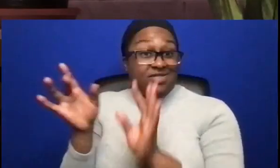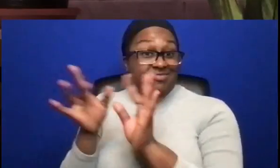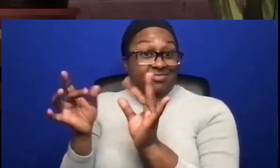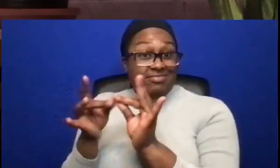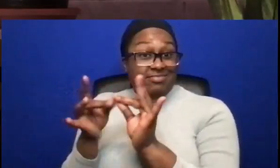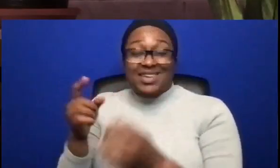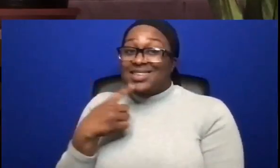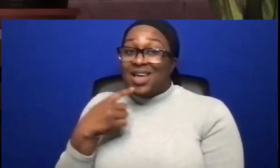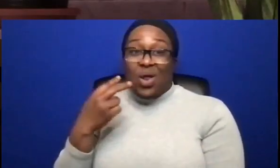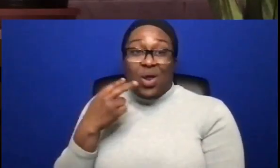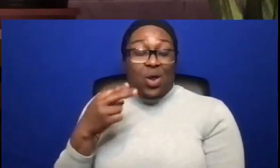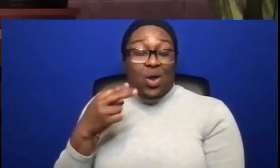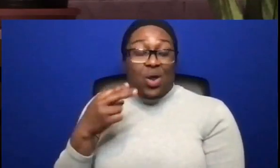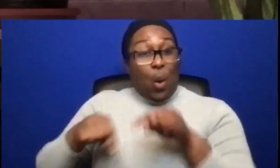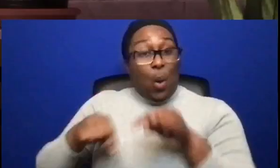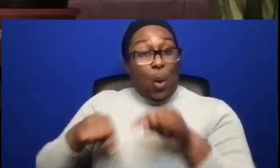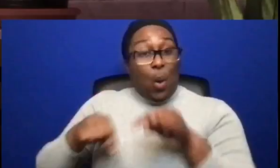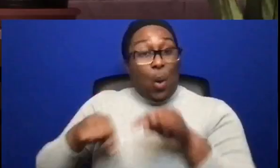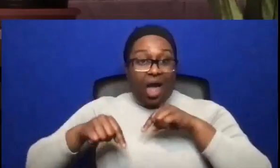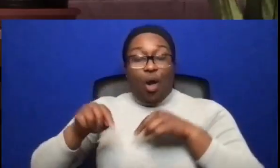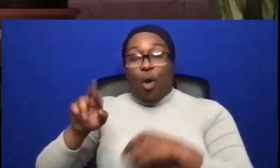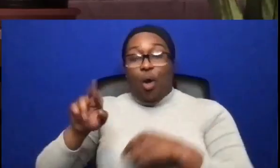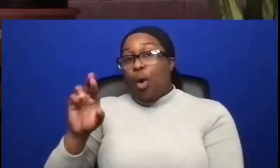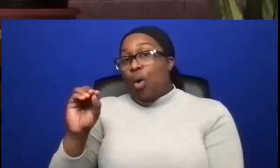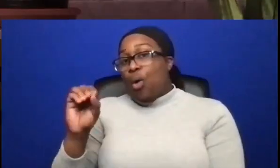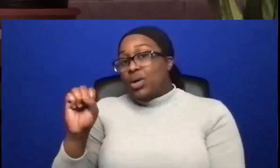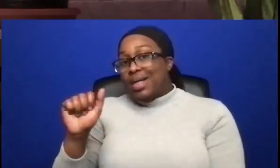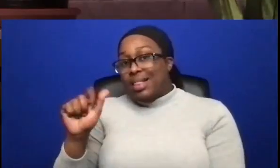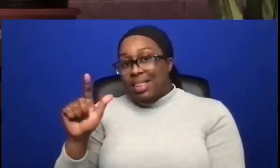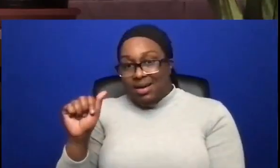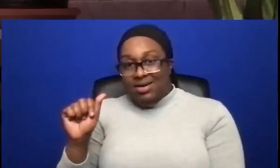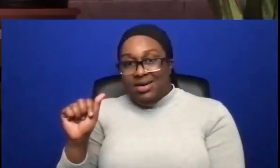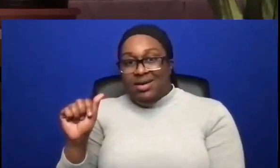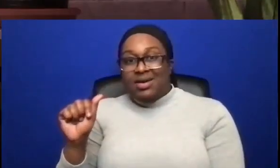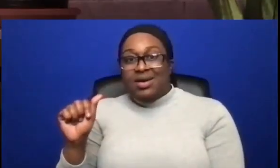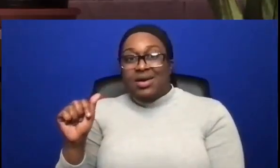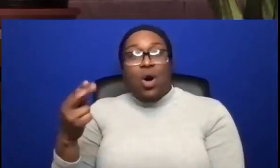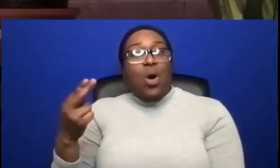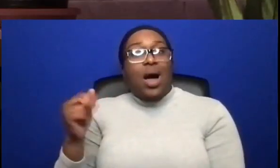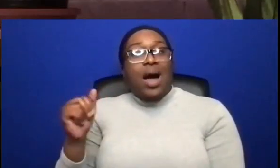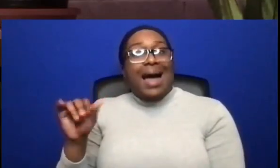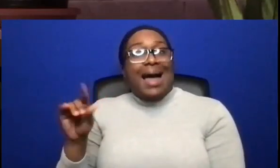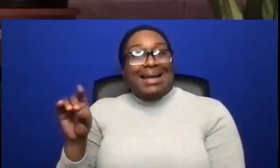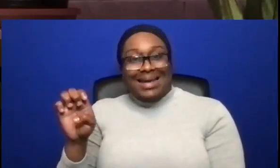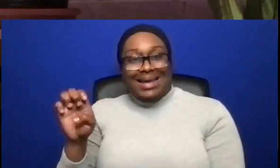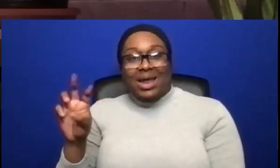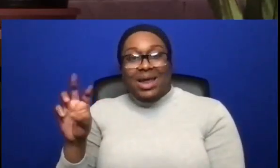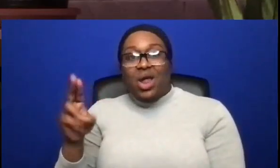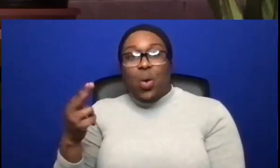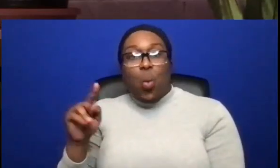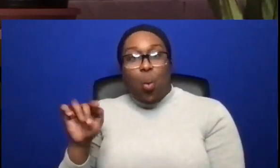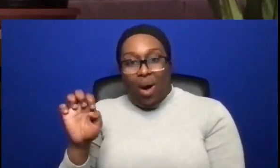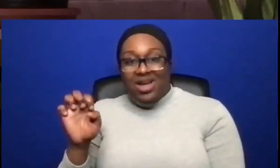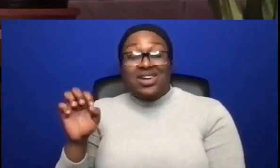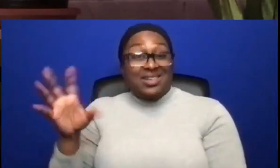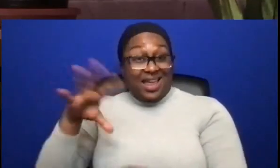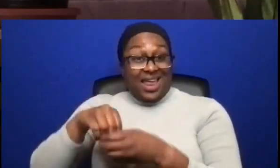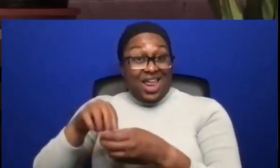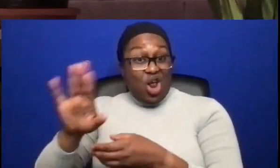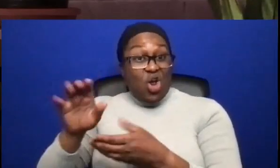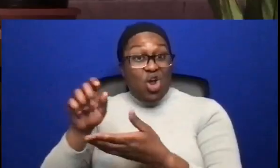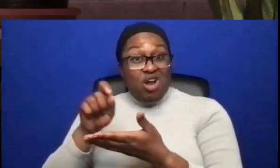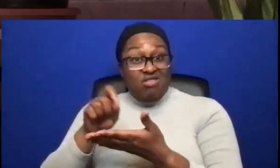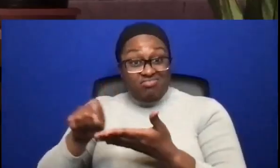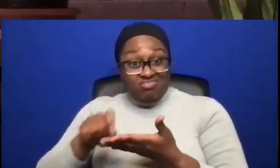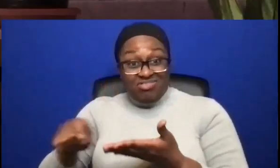back to Rosella Hyde White, and this was in this piece she wrote, she goes on and